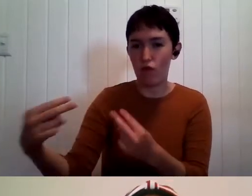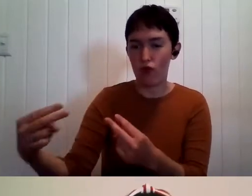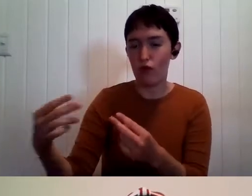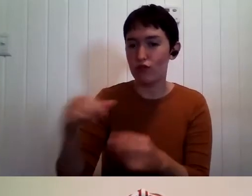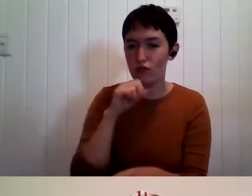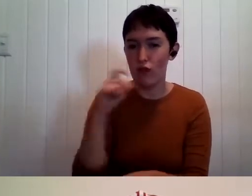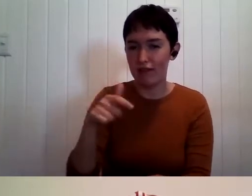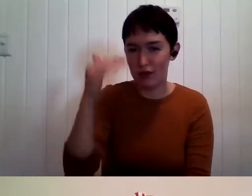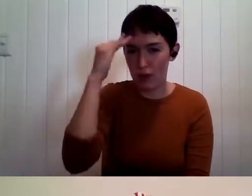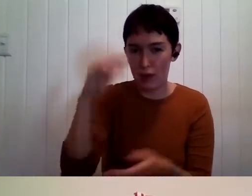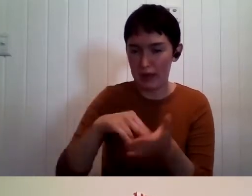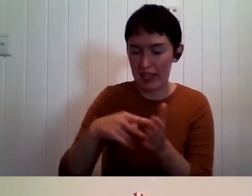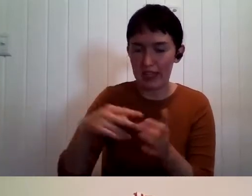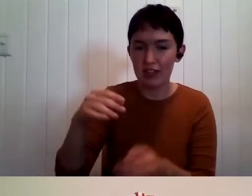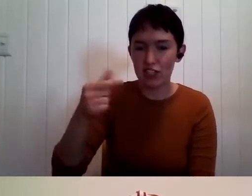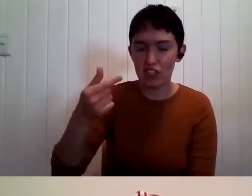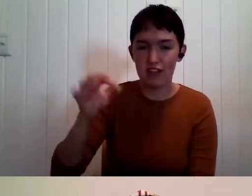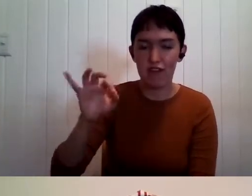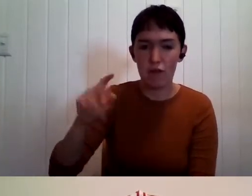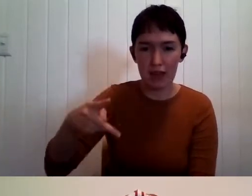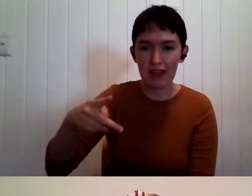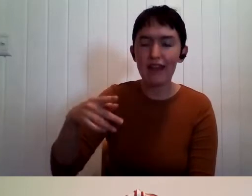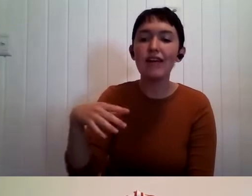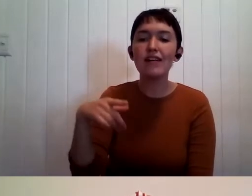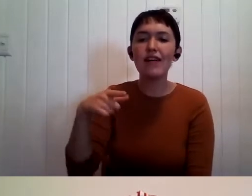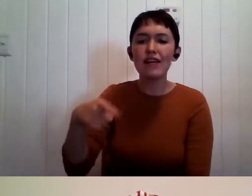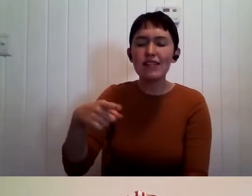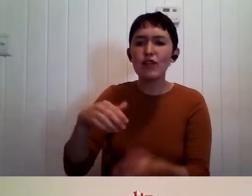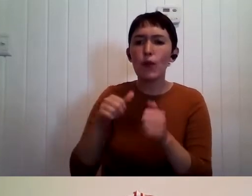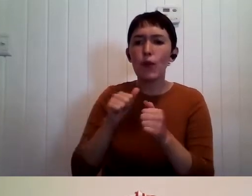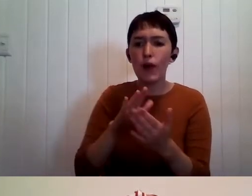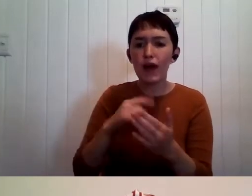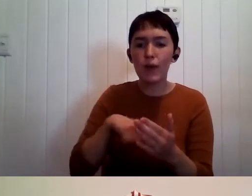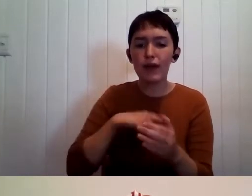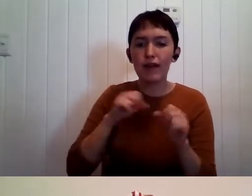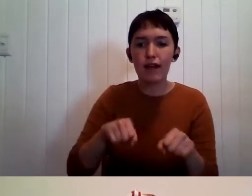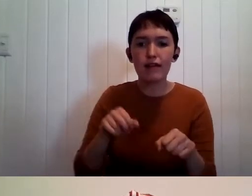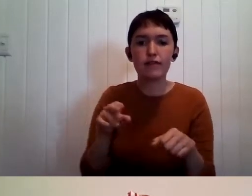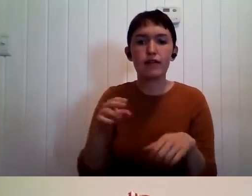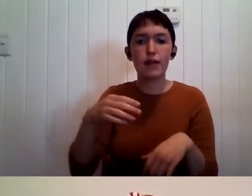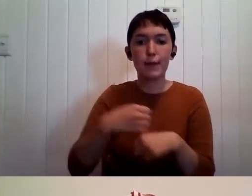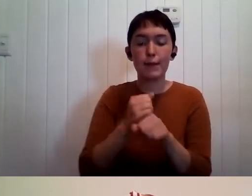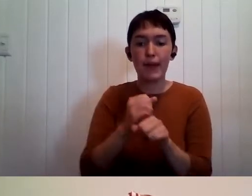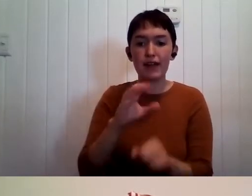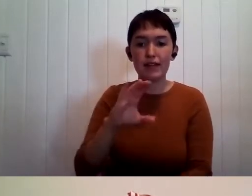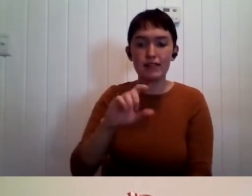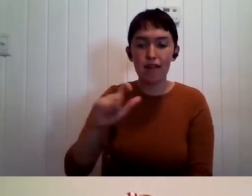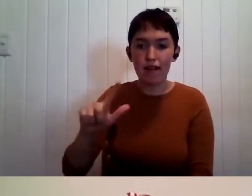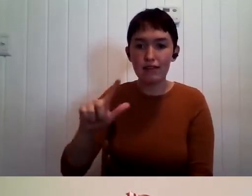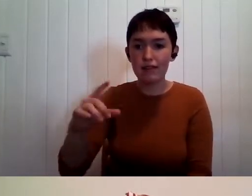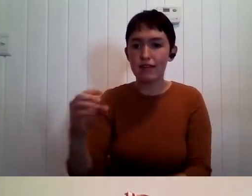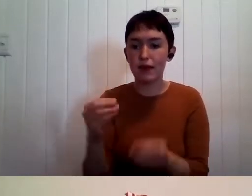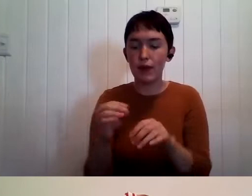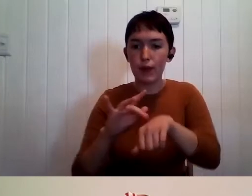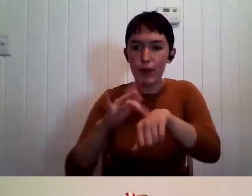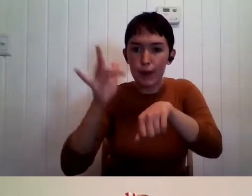can make cells light up for us. And in science, it is huge. We use it all the time. And it basically, if you've ever